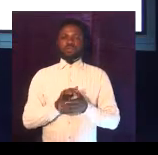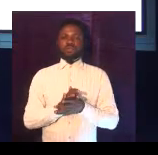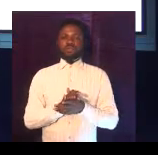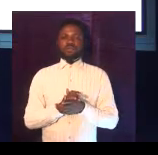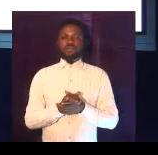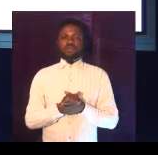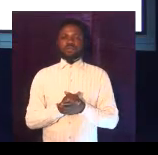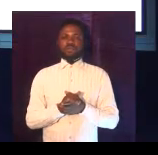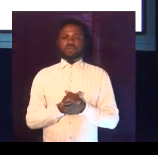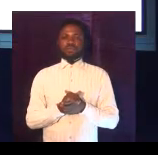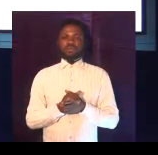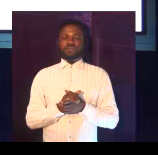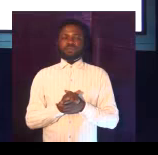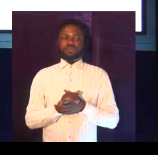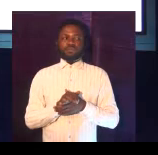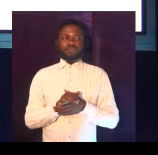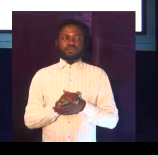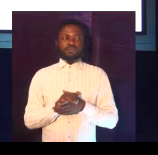Interest.